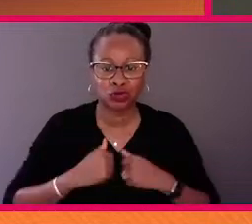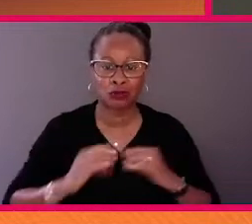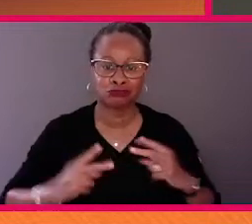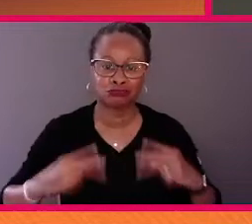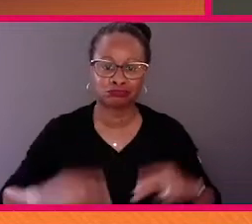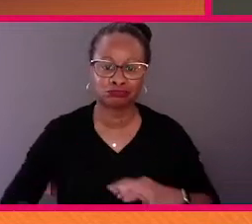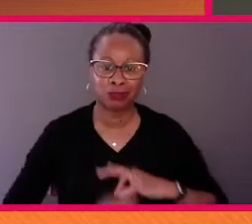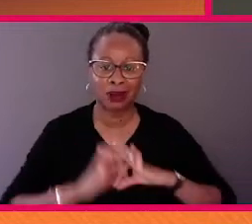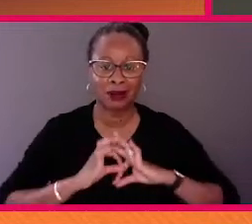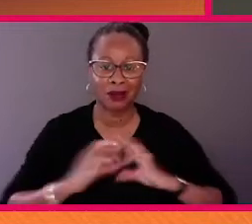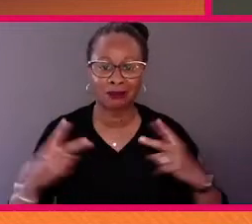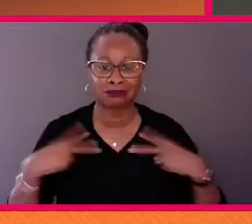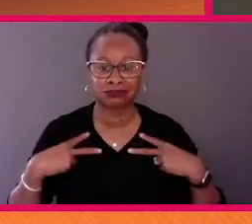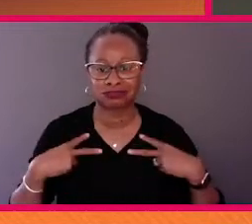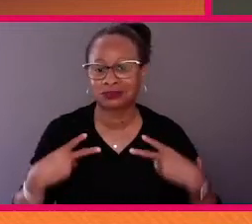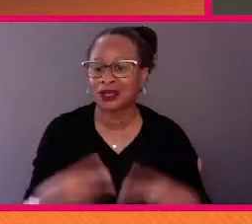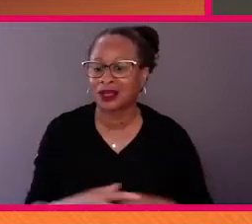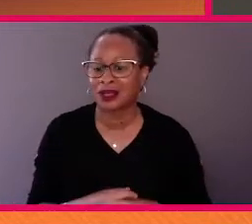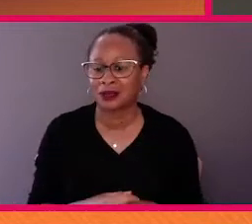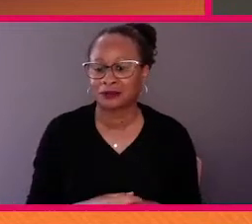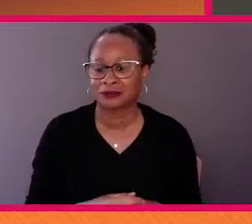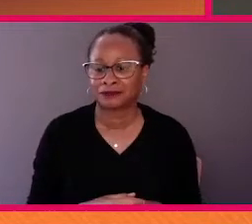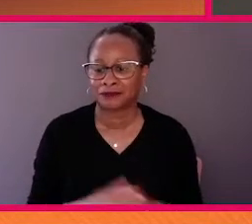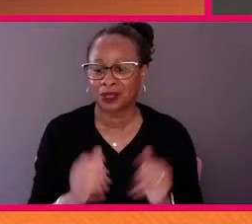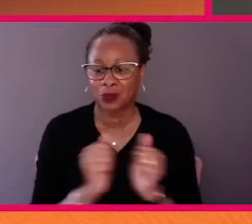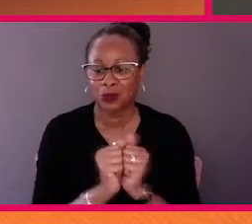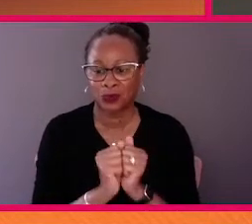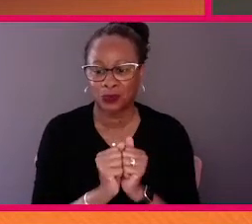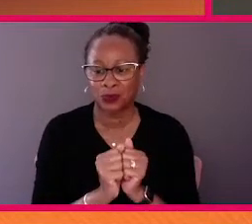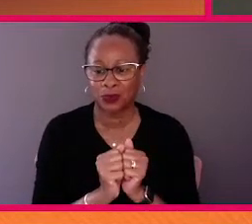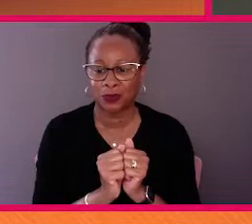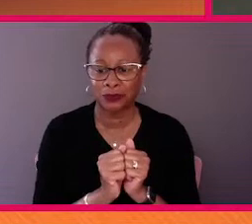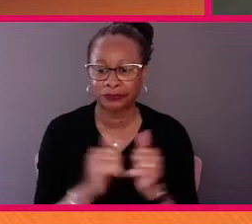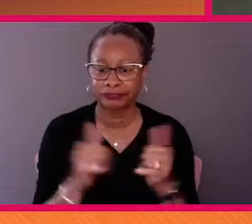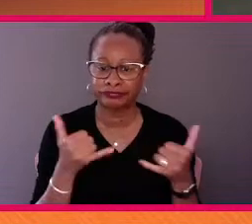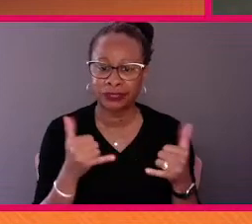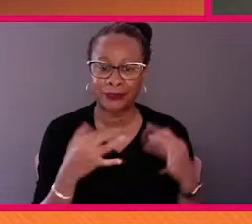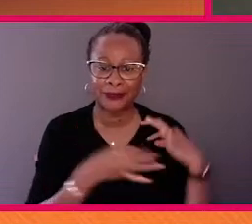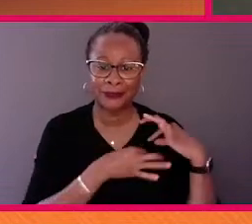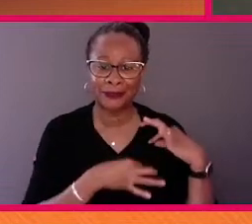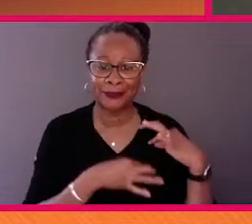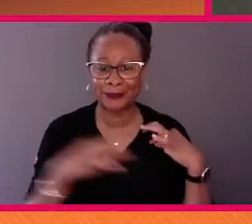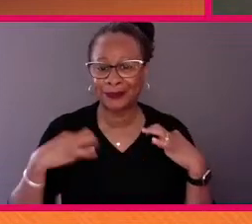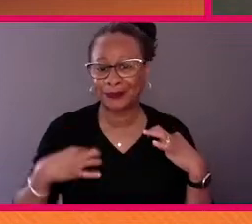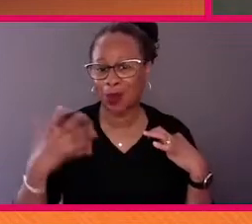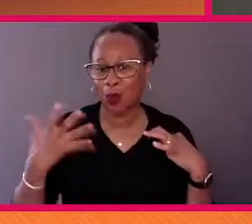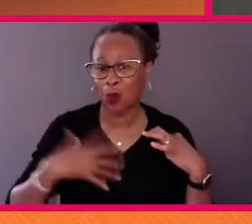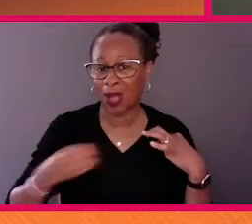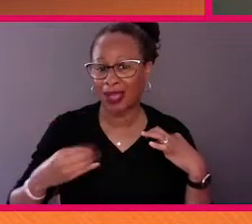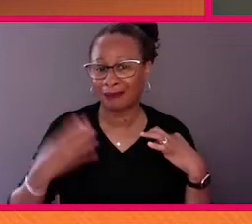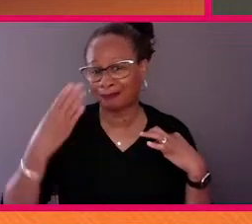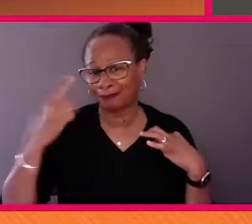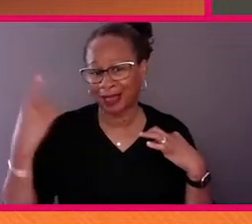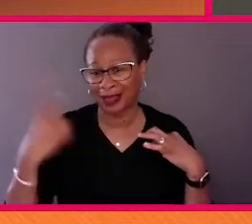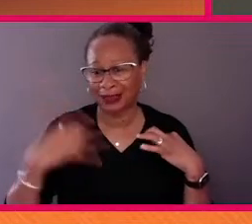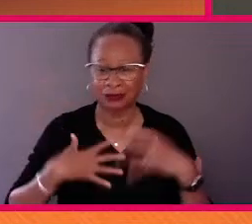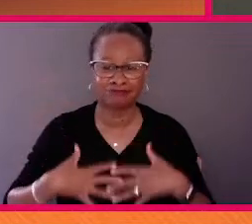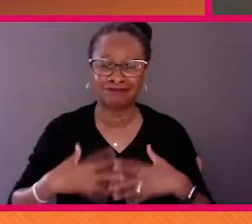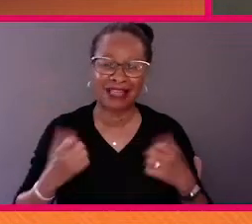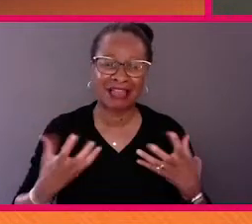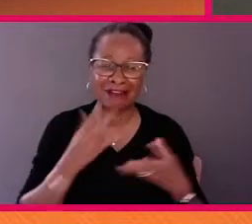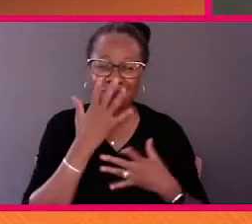shirt and with a yellow, white, black pattern. There's a lot of color on my